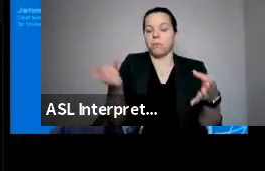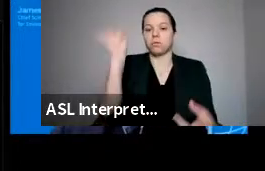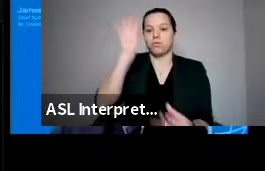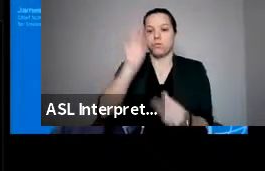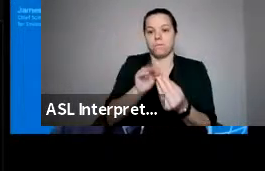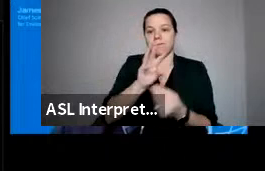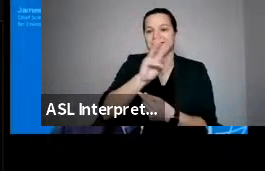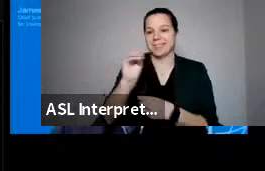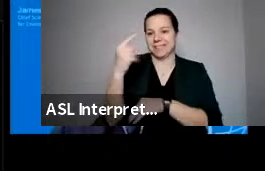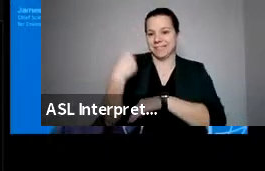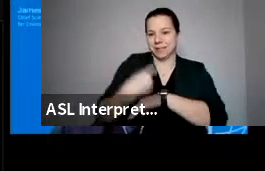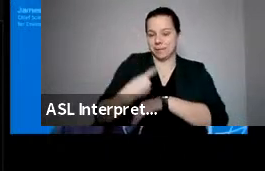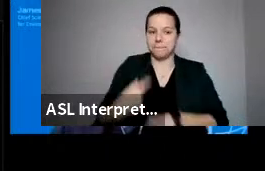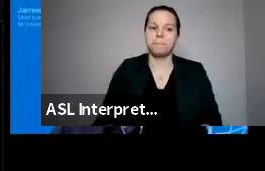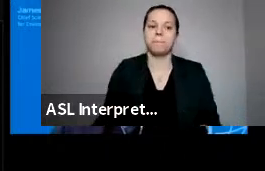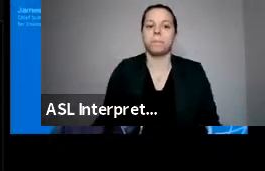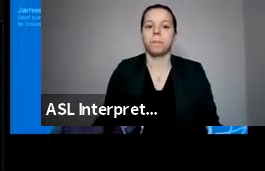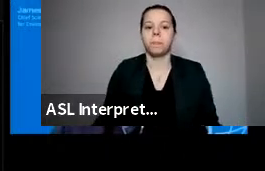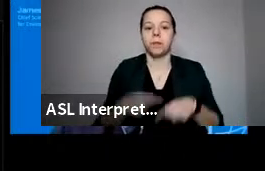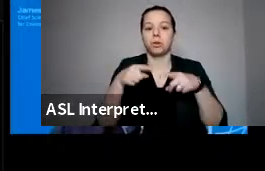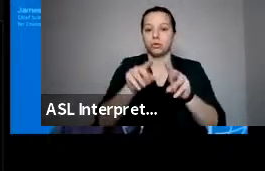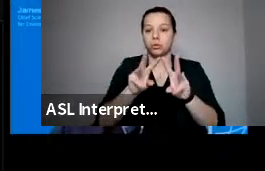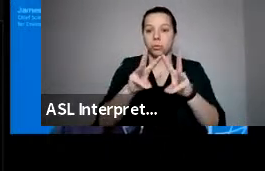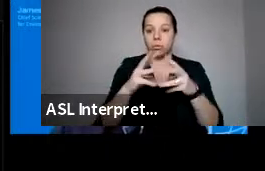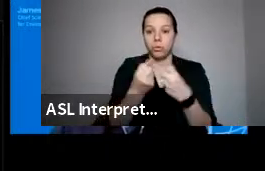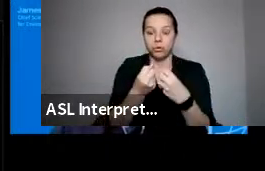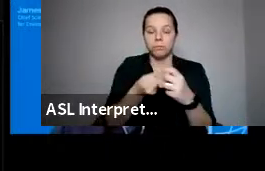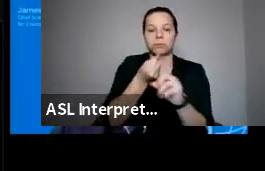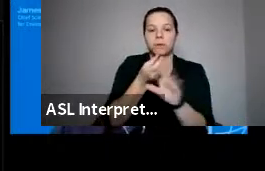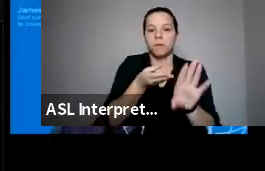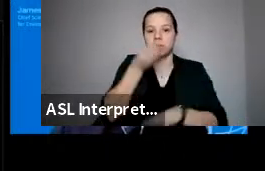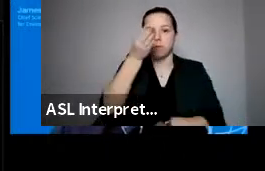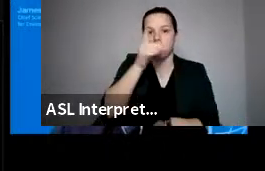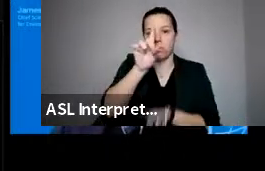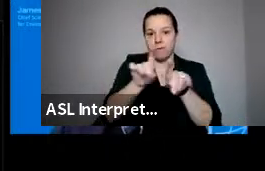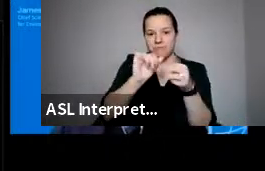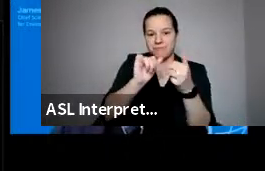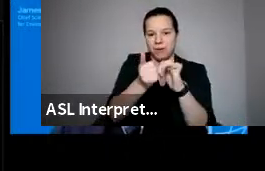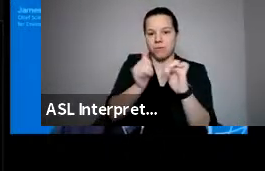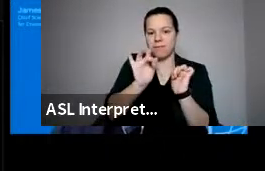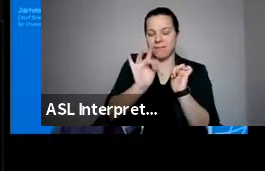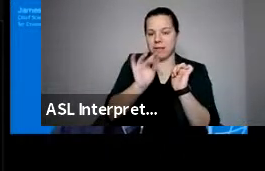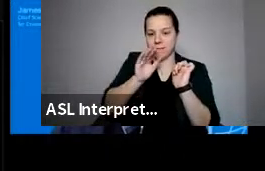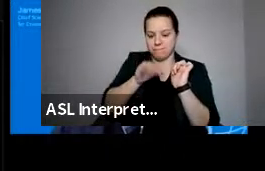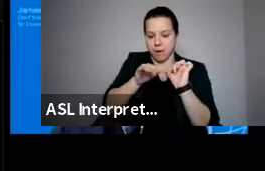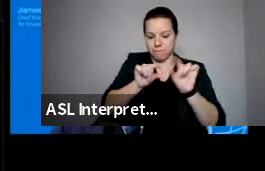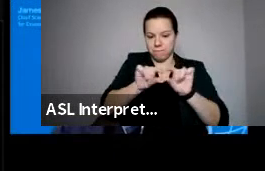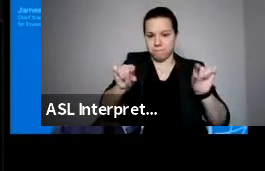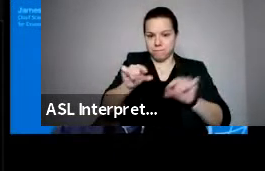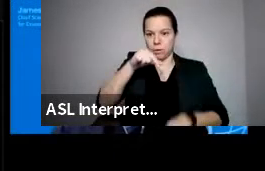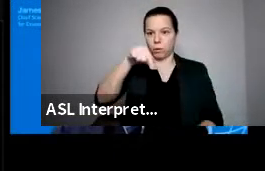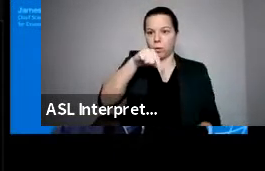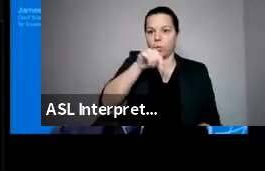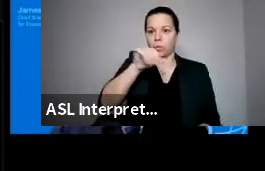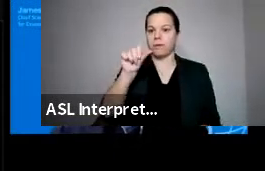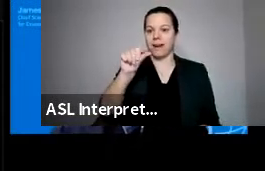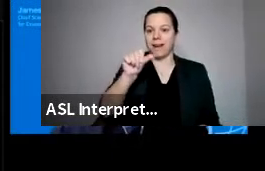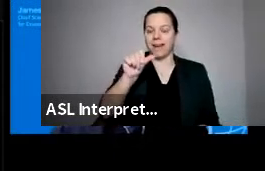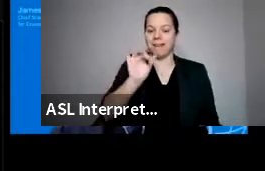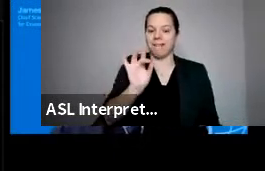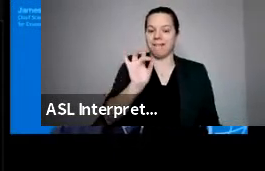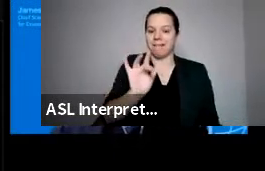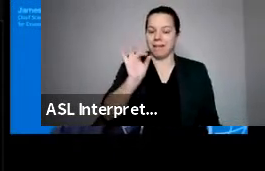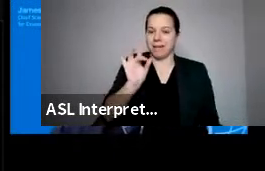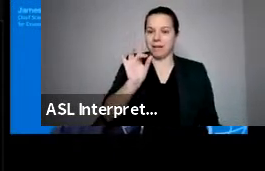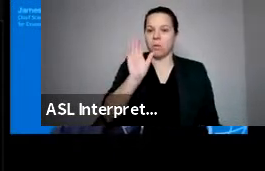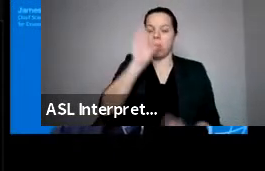period. During the workshop, you may submit questions by clicking the Q&A icon at the bottom of the Zoom window. A